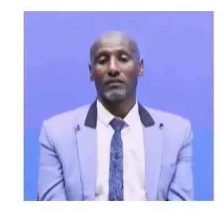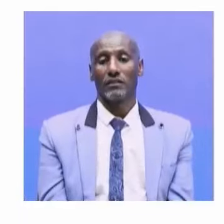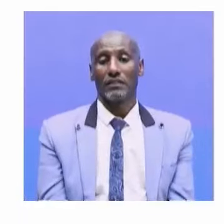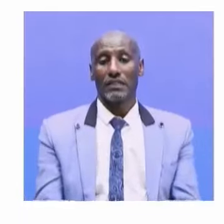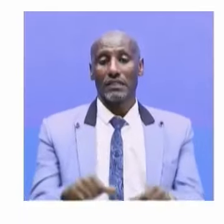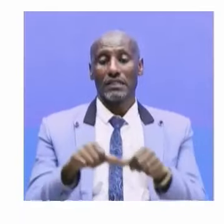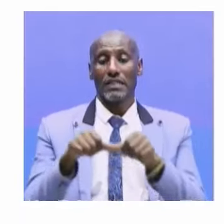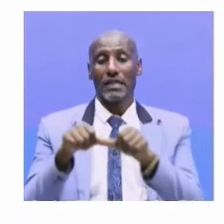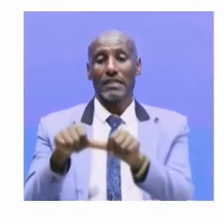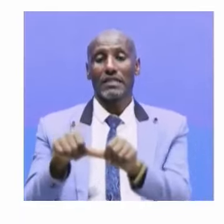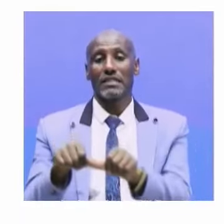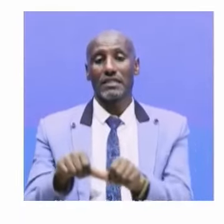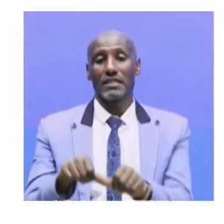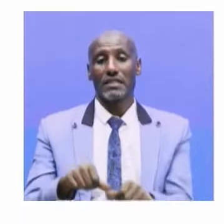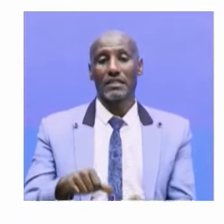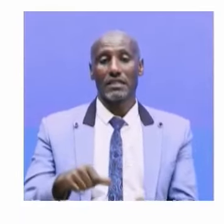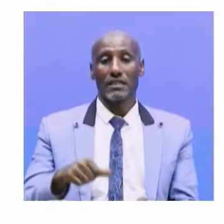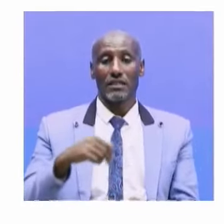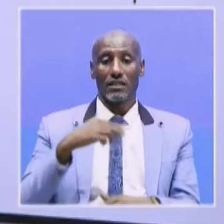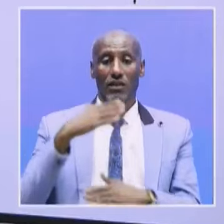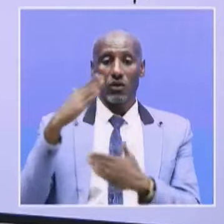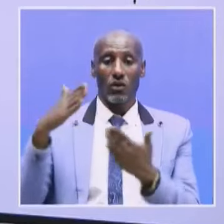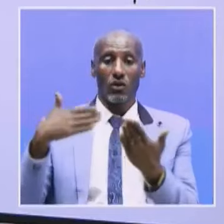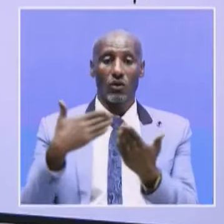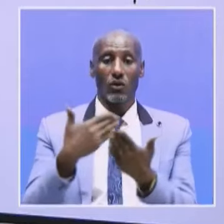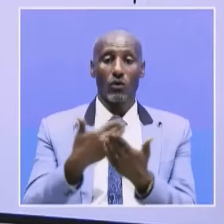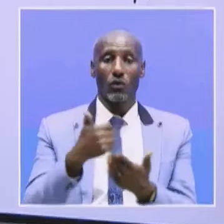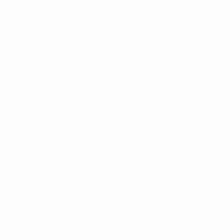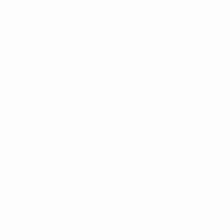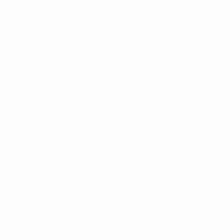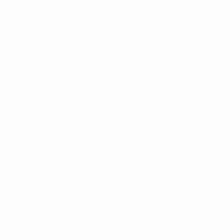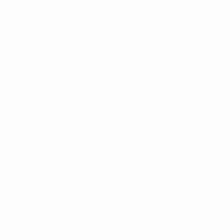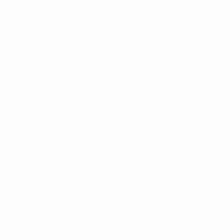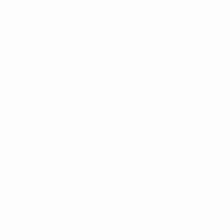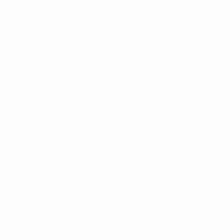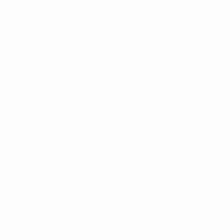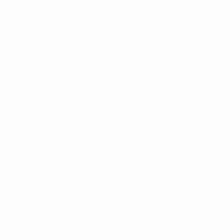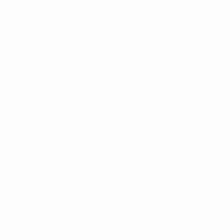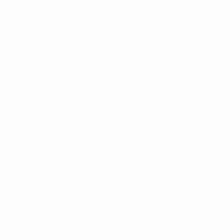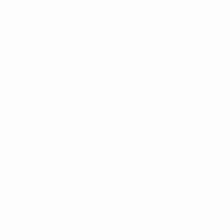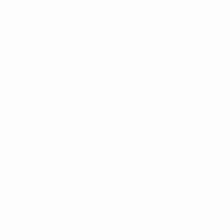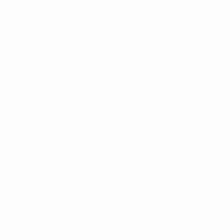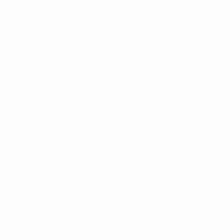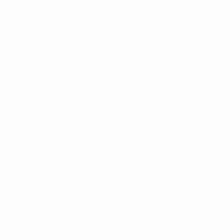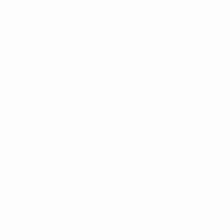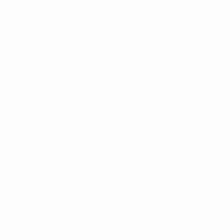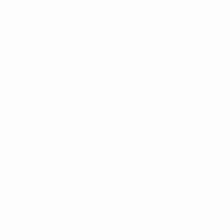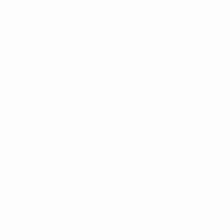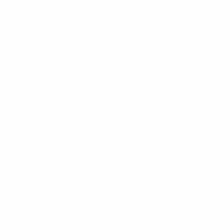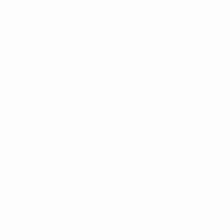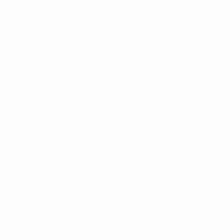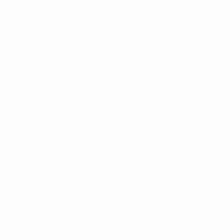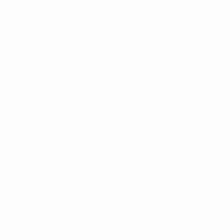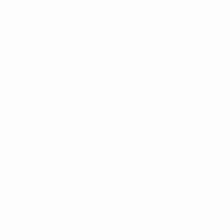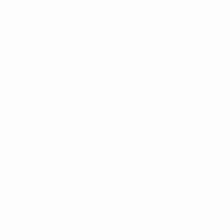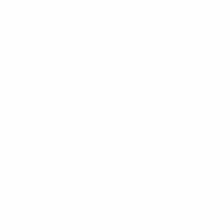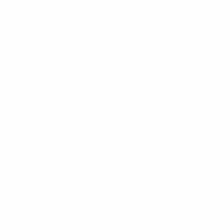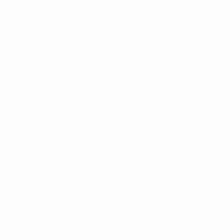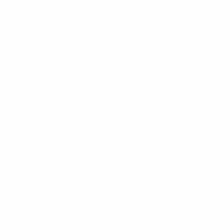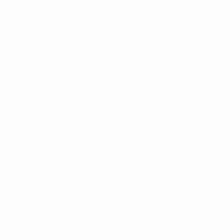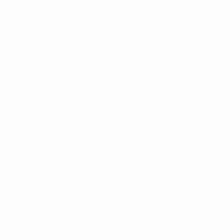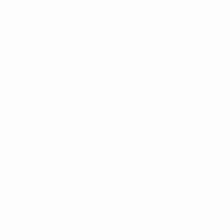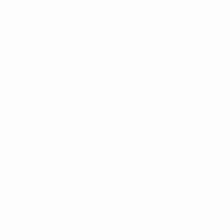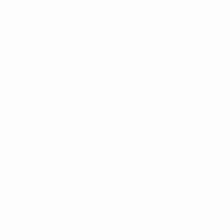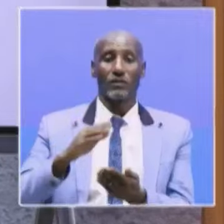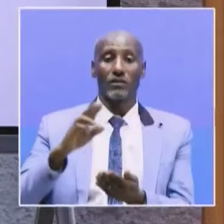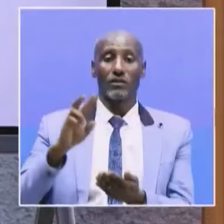etc. We can have all alphabetic letters, like specifically we cannot include vowel letters, but